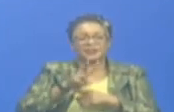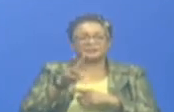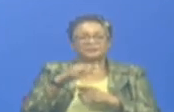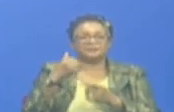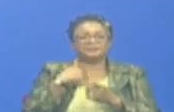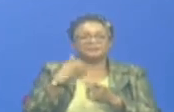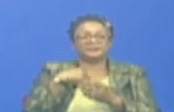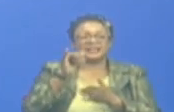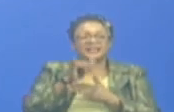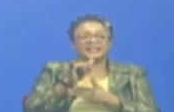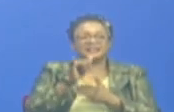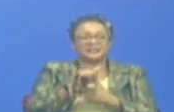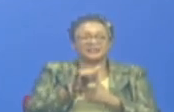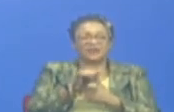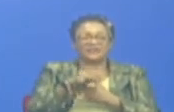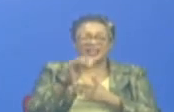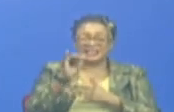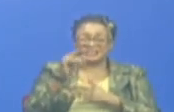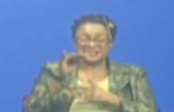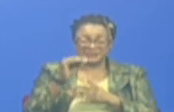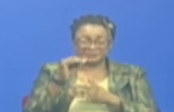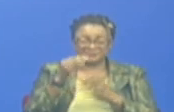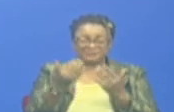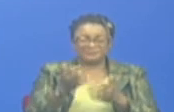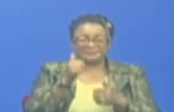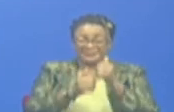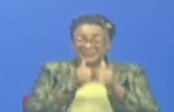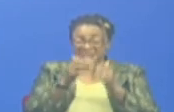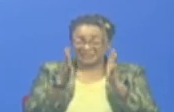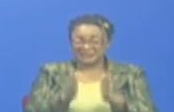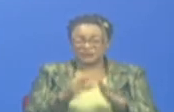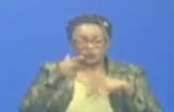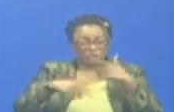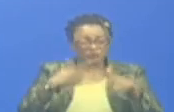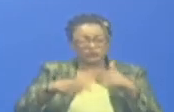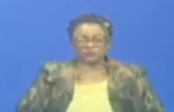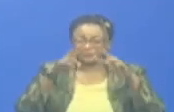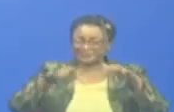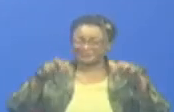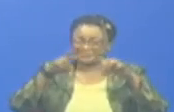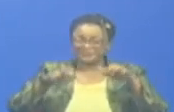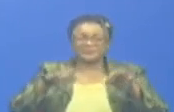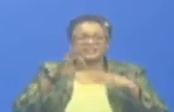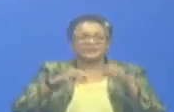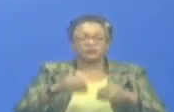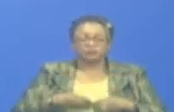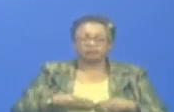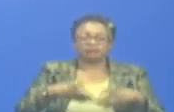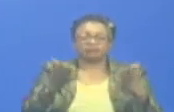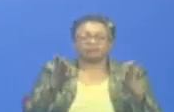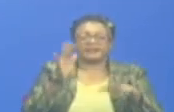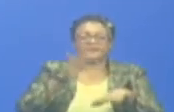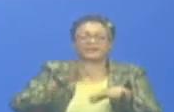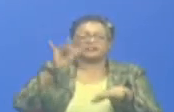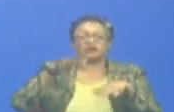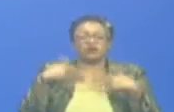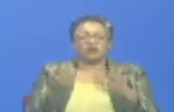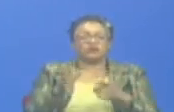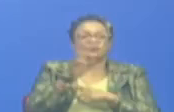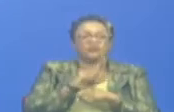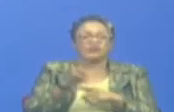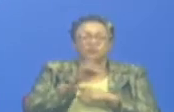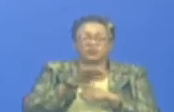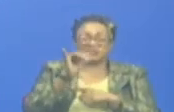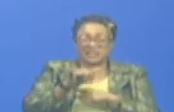the insects. The scientists are still researching on whether to release infected mosquitoes into the wild or use spores to subdue